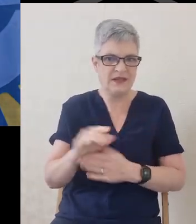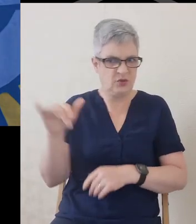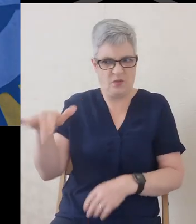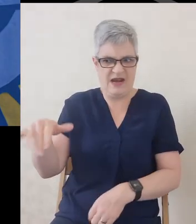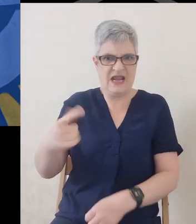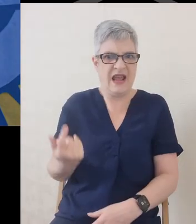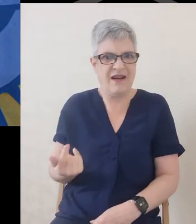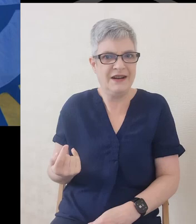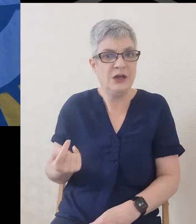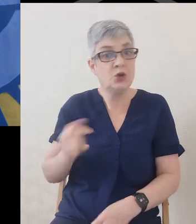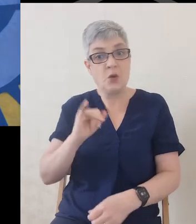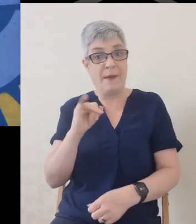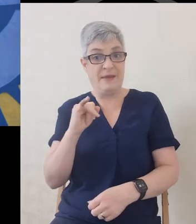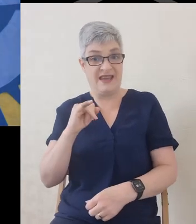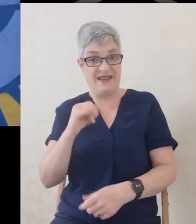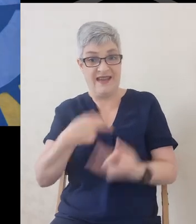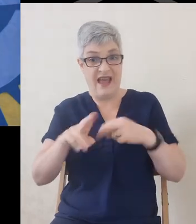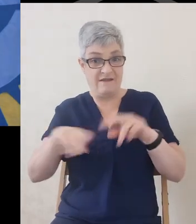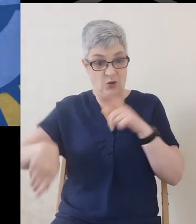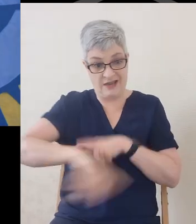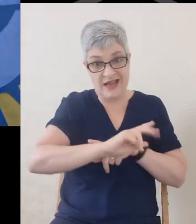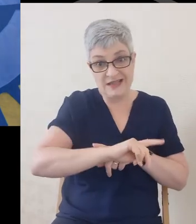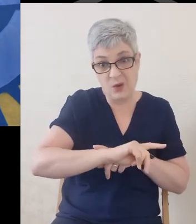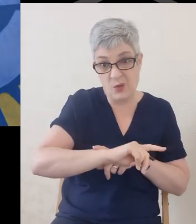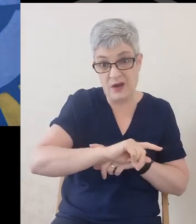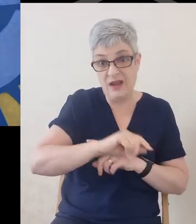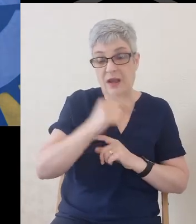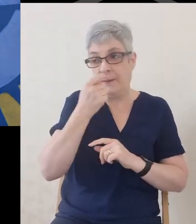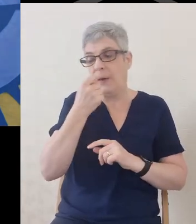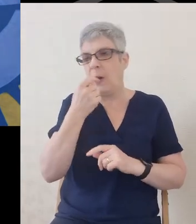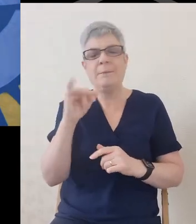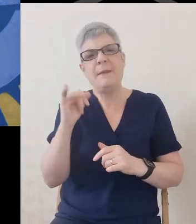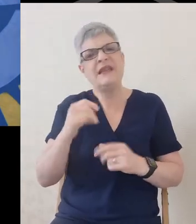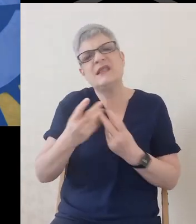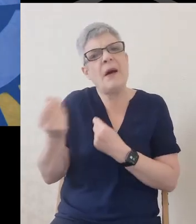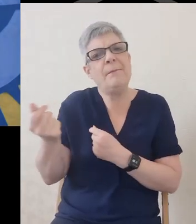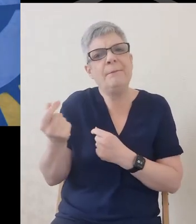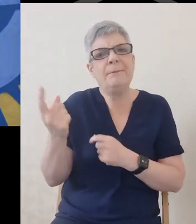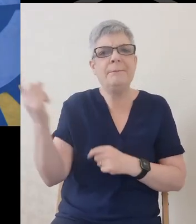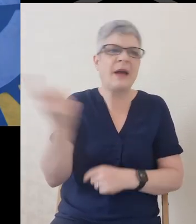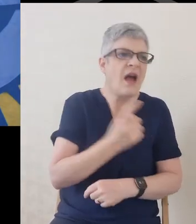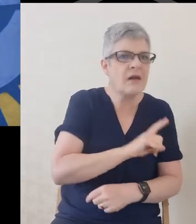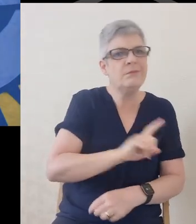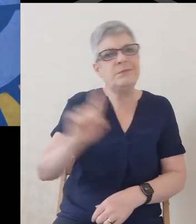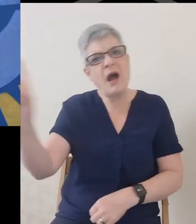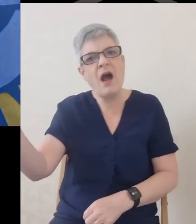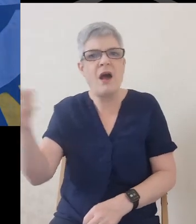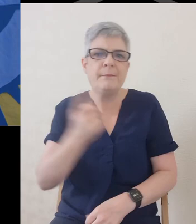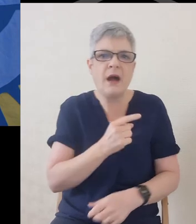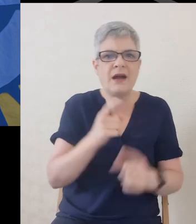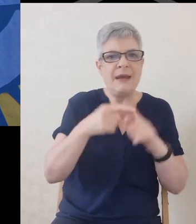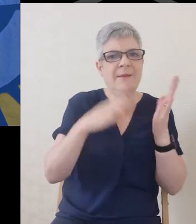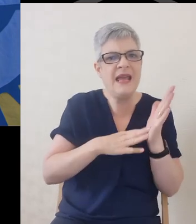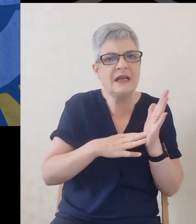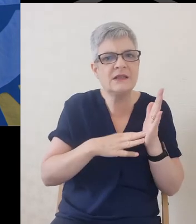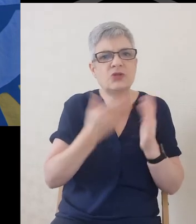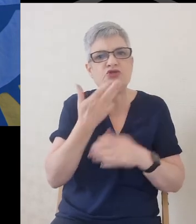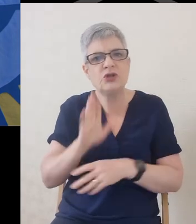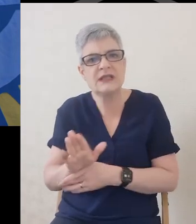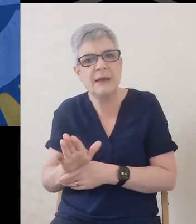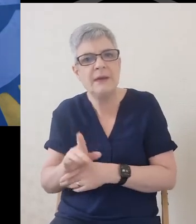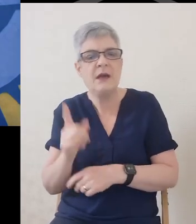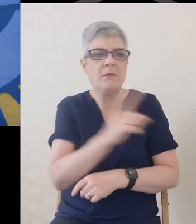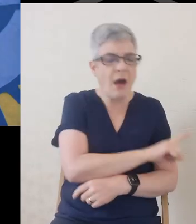let's, maybe some of them just walked back and forward the road up to Emmaus, Jerusalem to Emmaus, up and down,